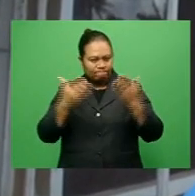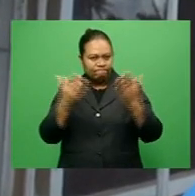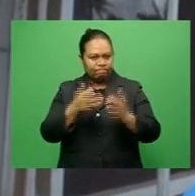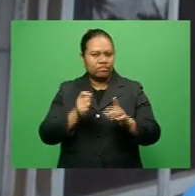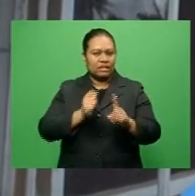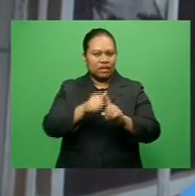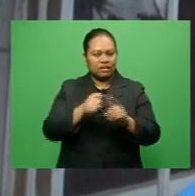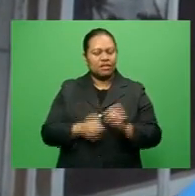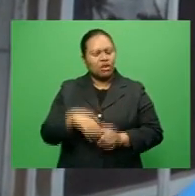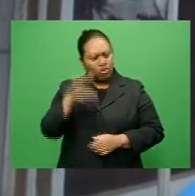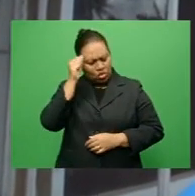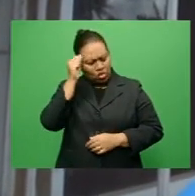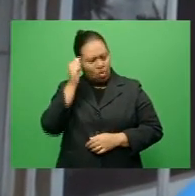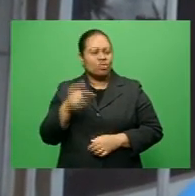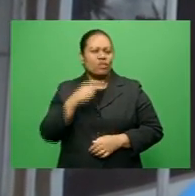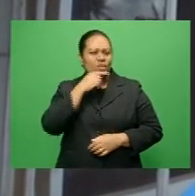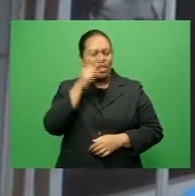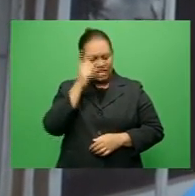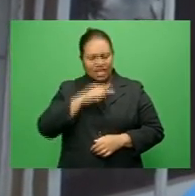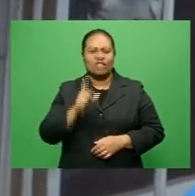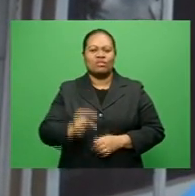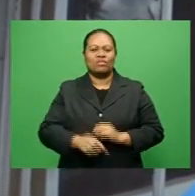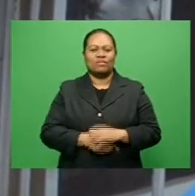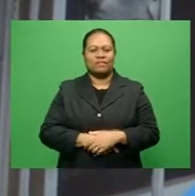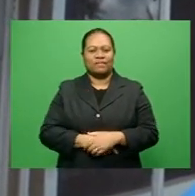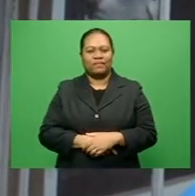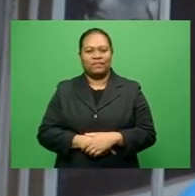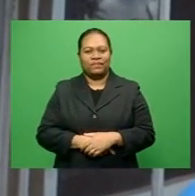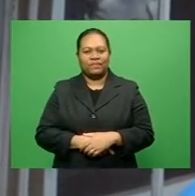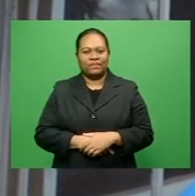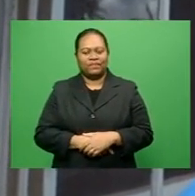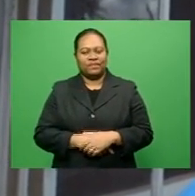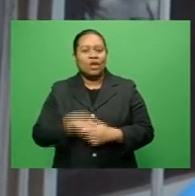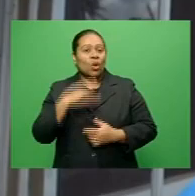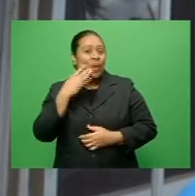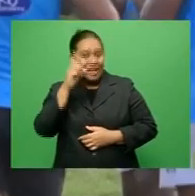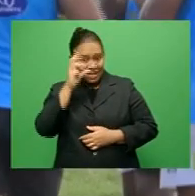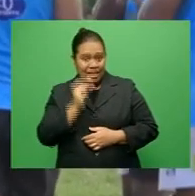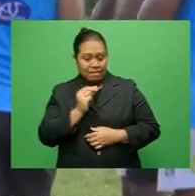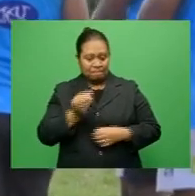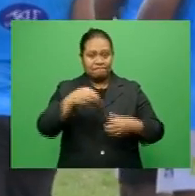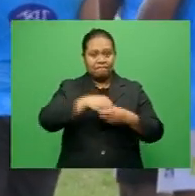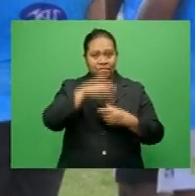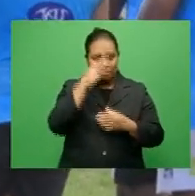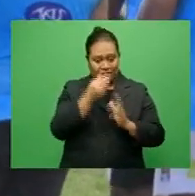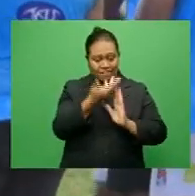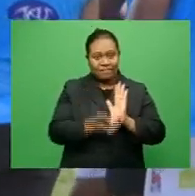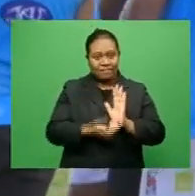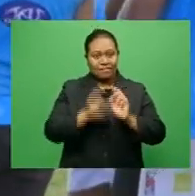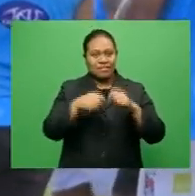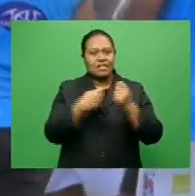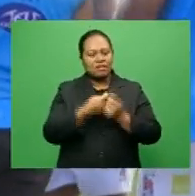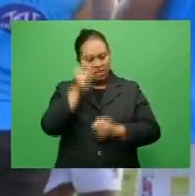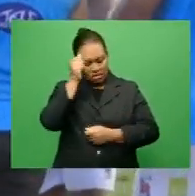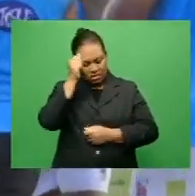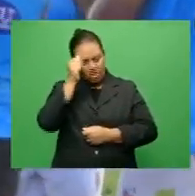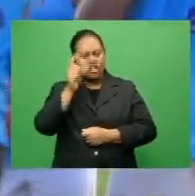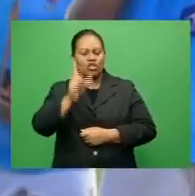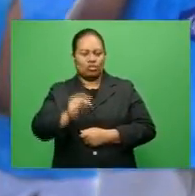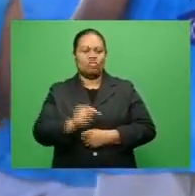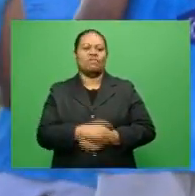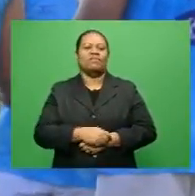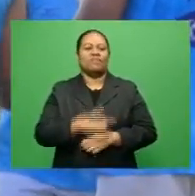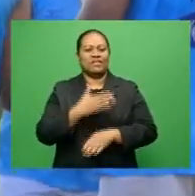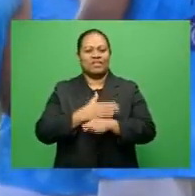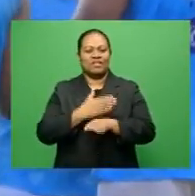know that all the boys are capable. And when we name a team, we know that they will do the hard